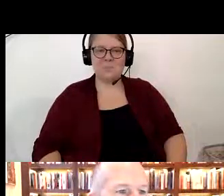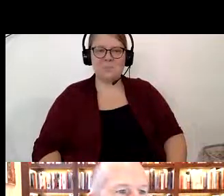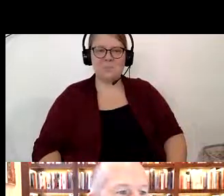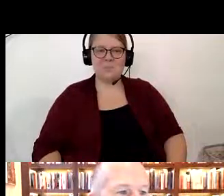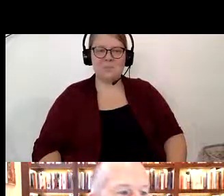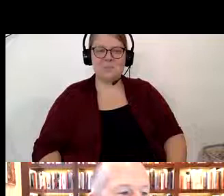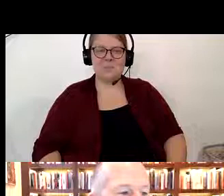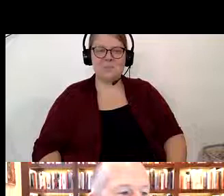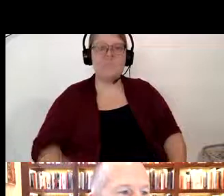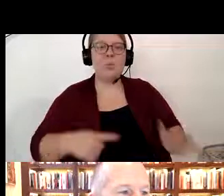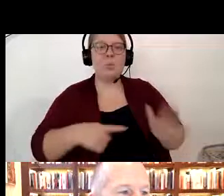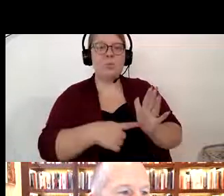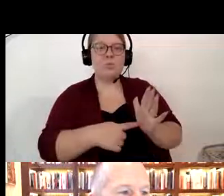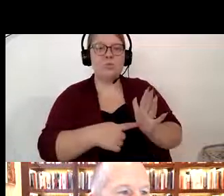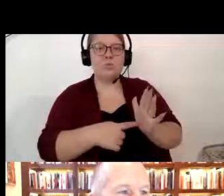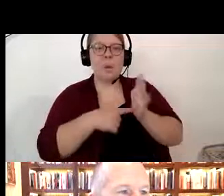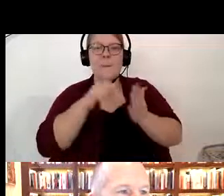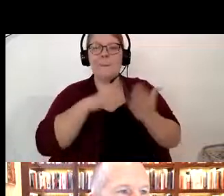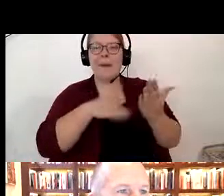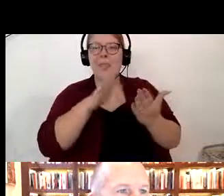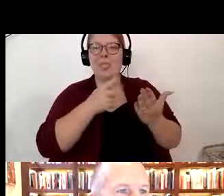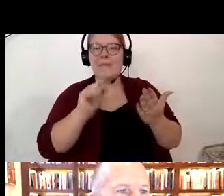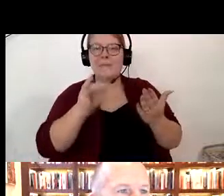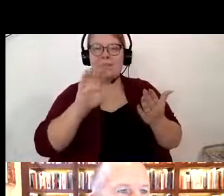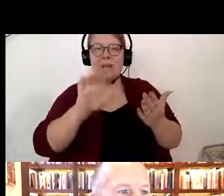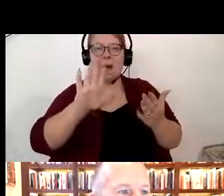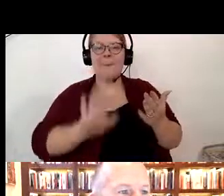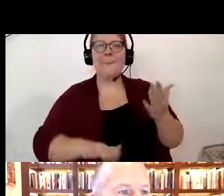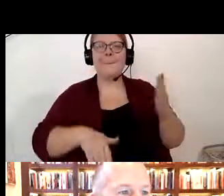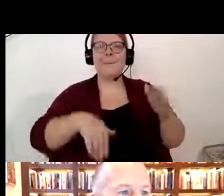Show me pentafence. Up, down.